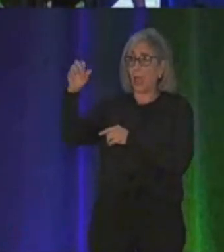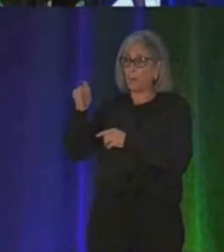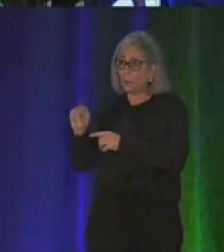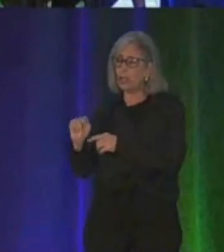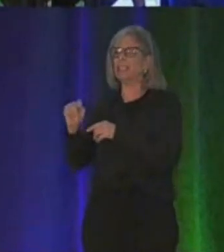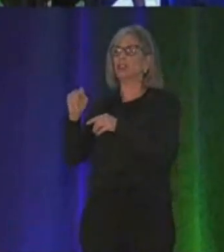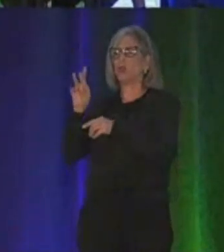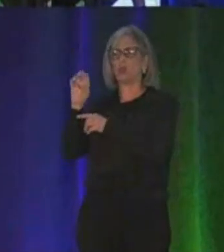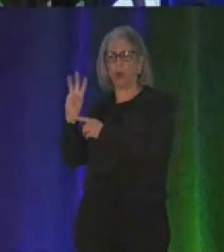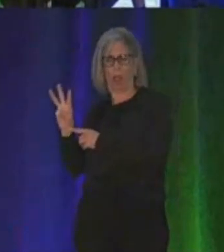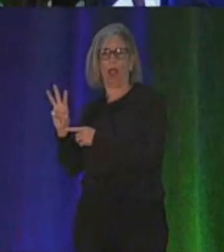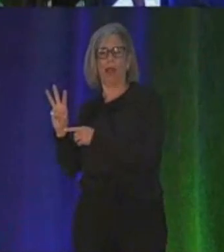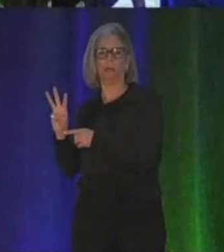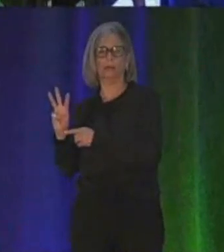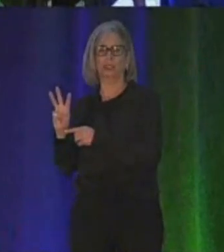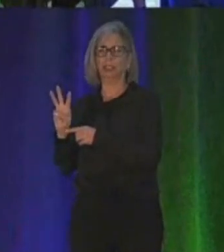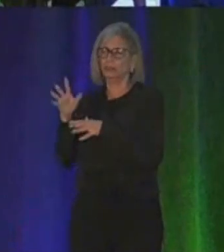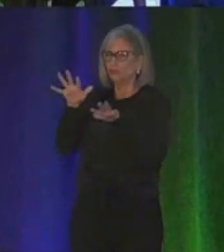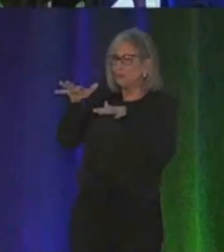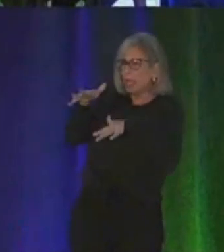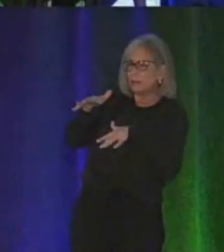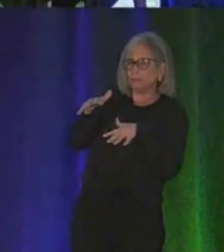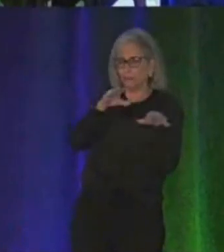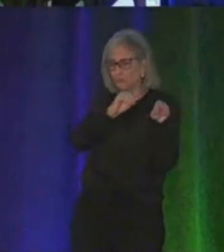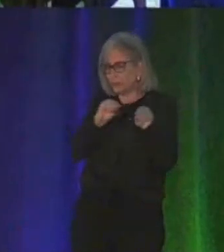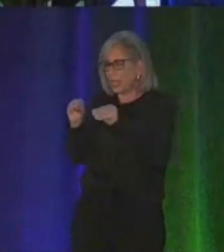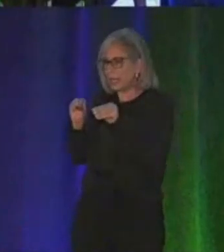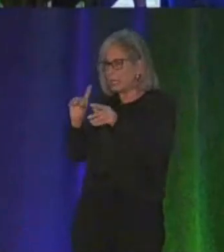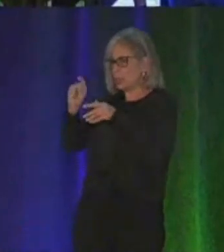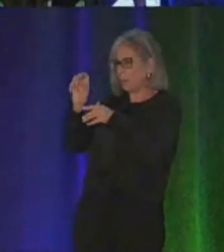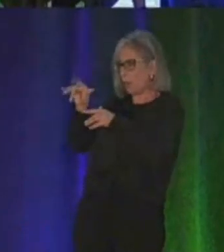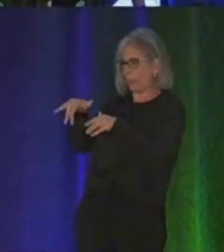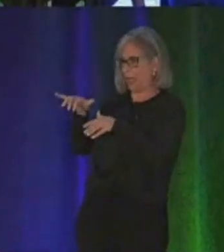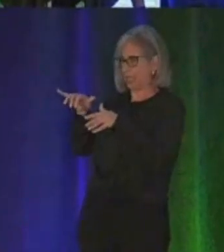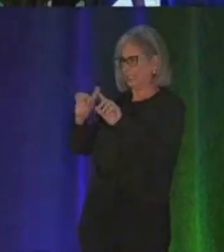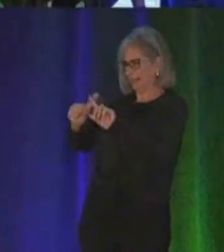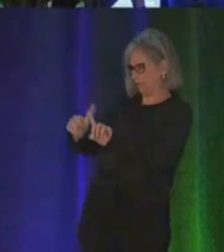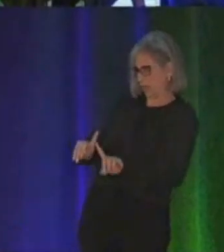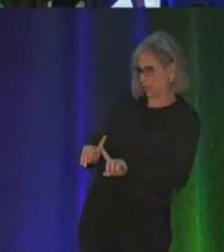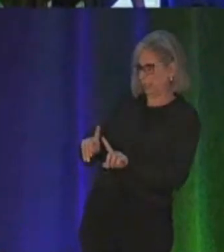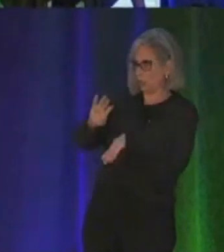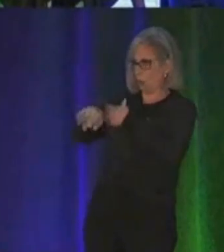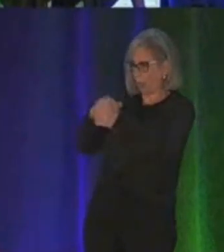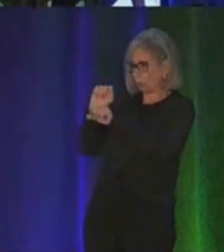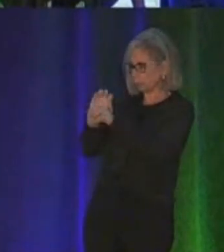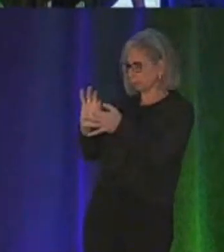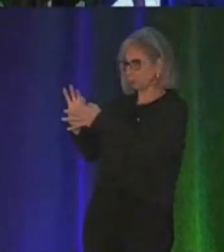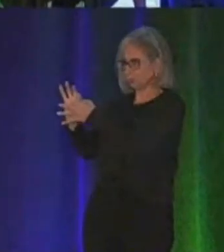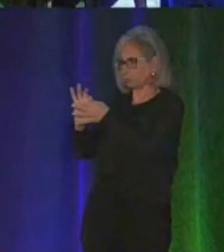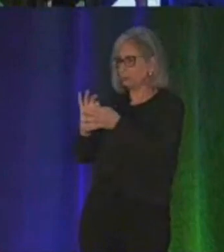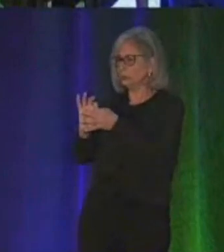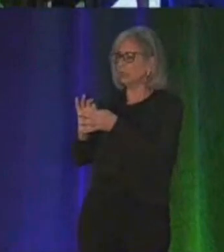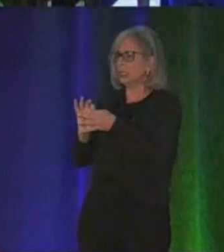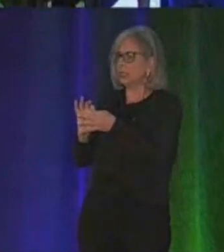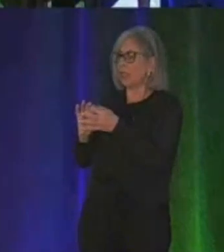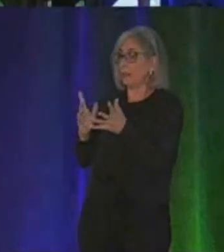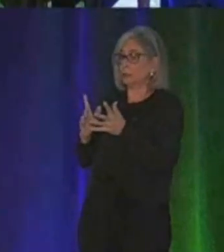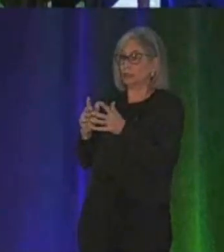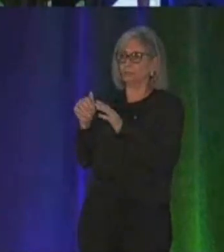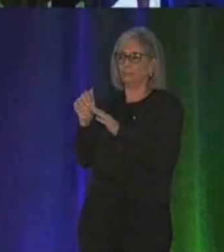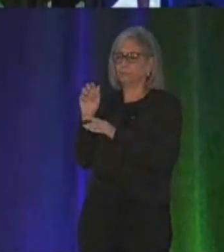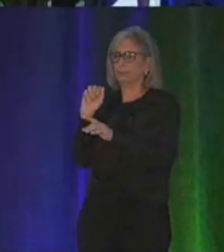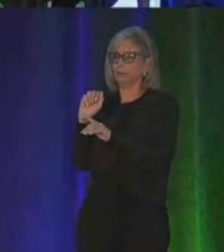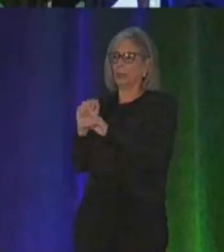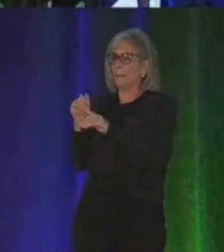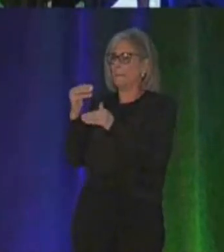raw format, and you can kind of take that and start to deploy it in different ways to get it all working. There's also a secret trick in there called